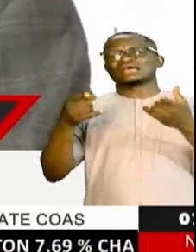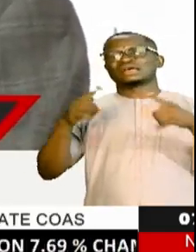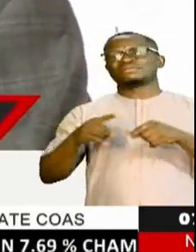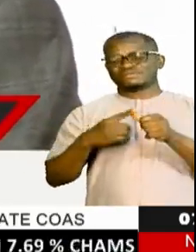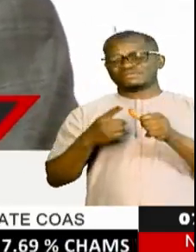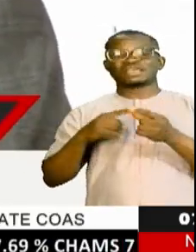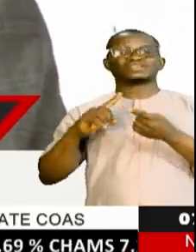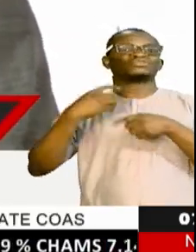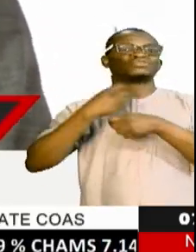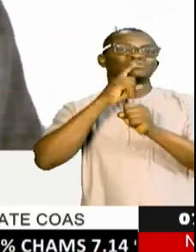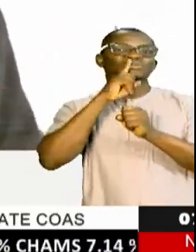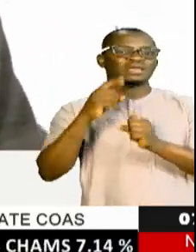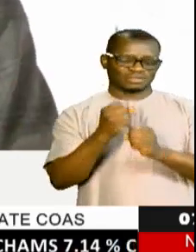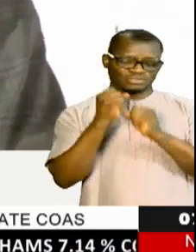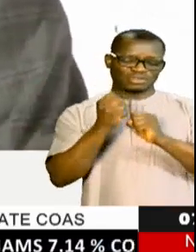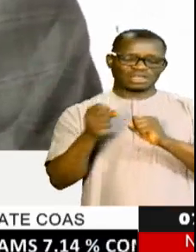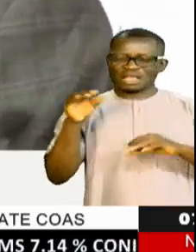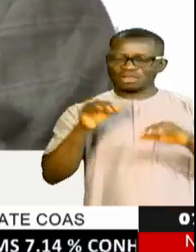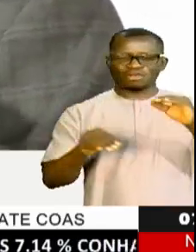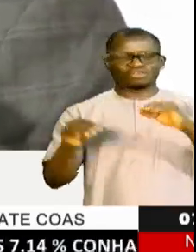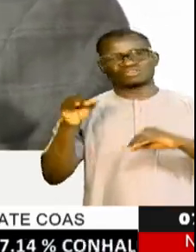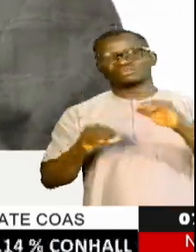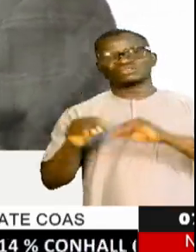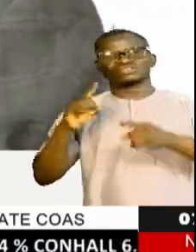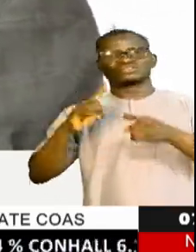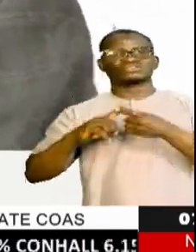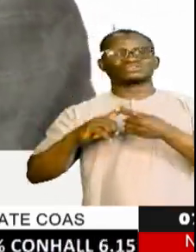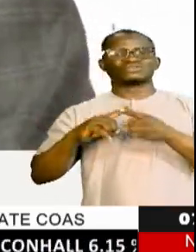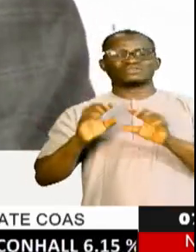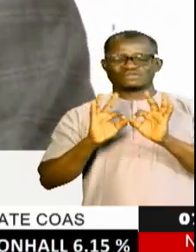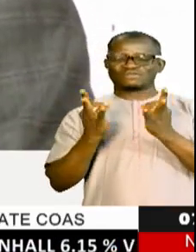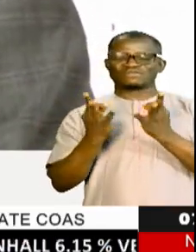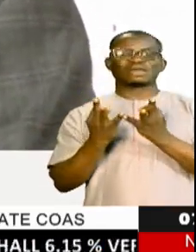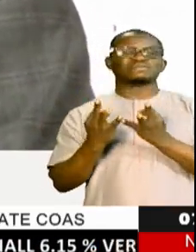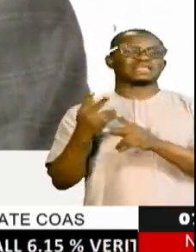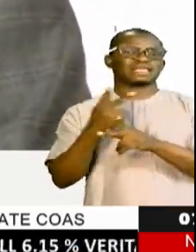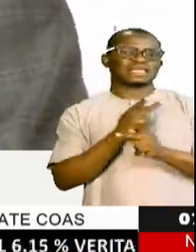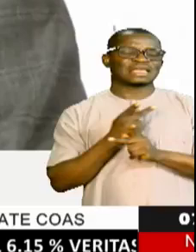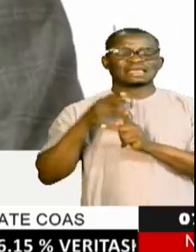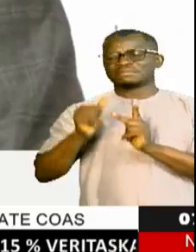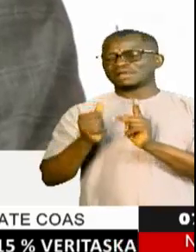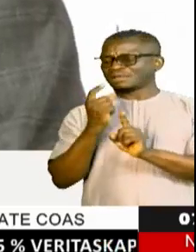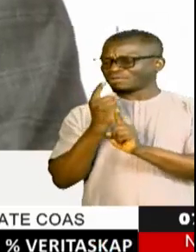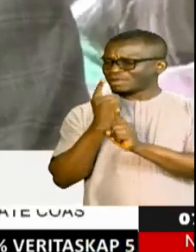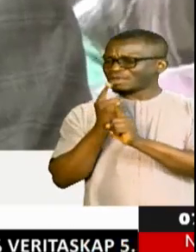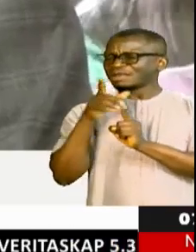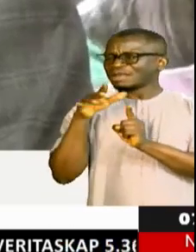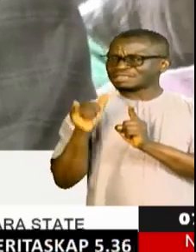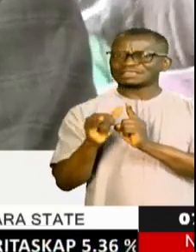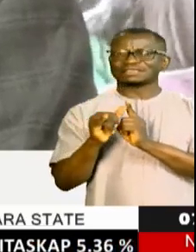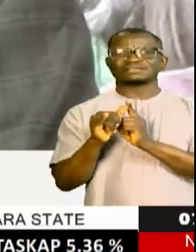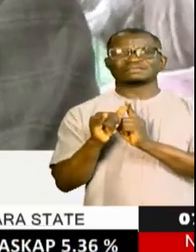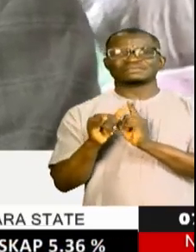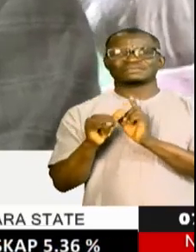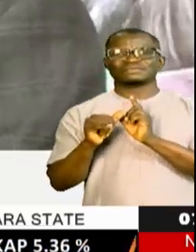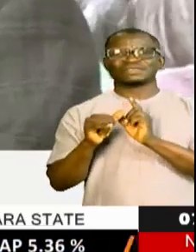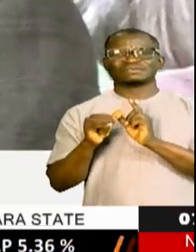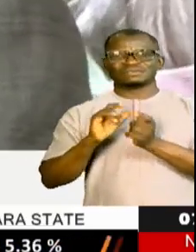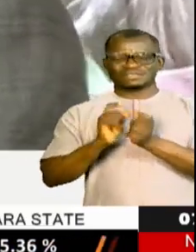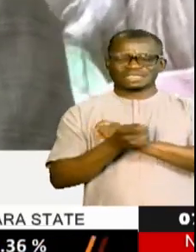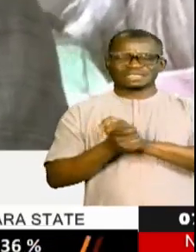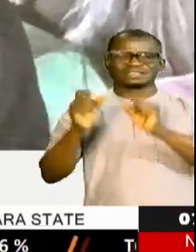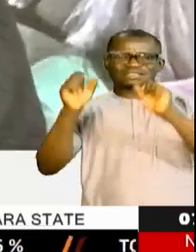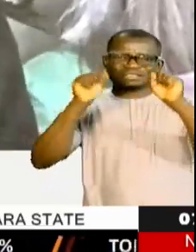to make stronger contribution to primary health care by effectively strengthening the system. And the Global